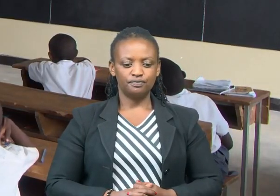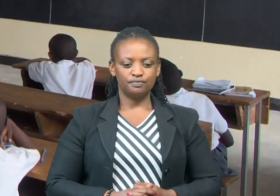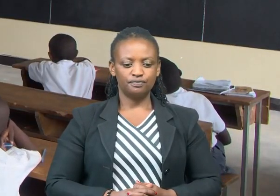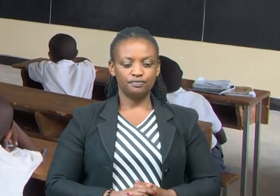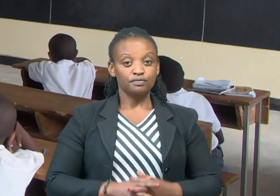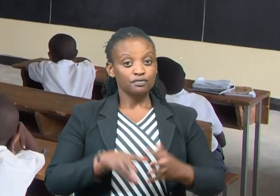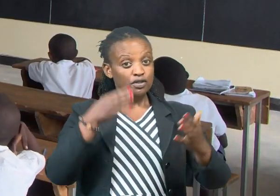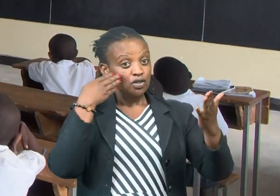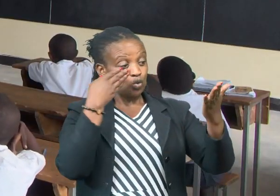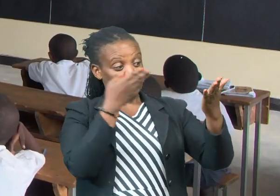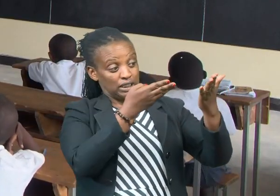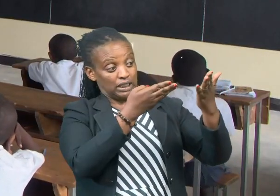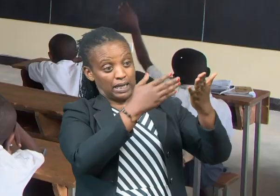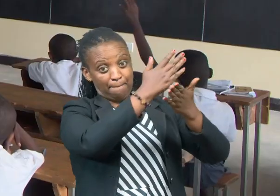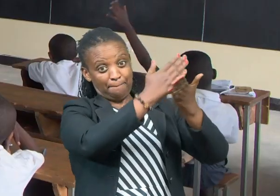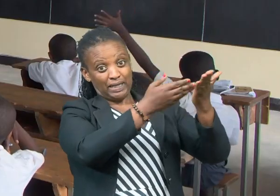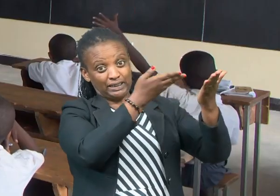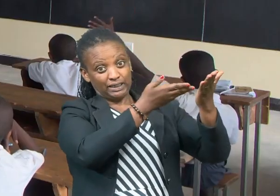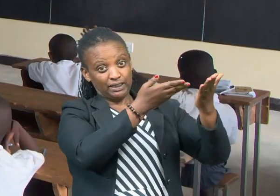Do you see that part?